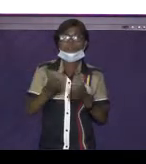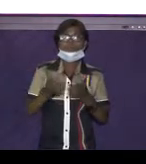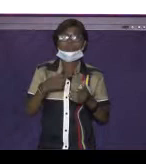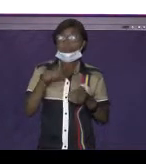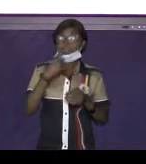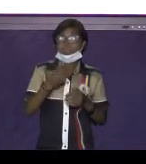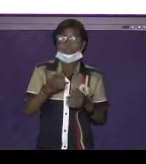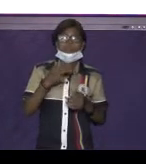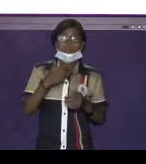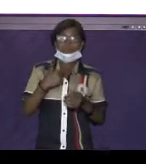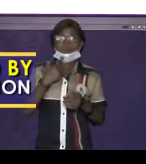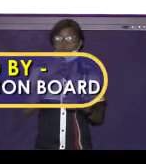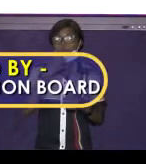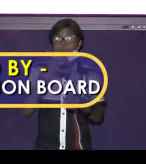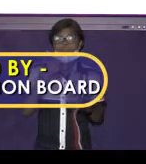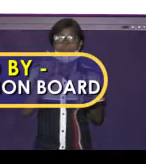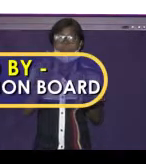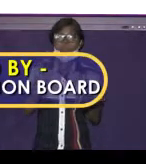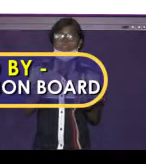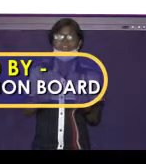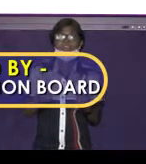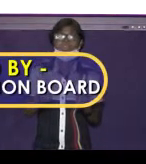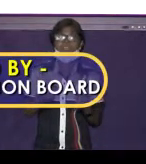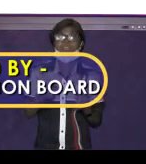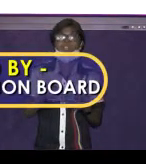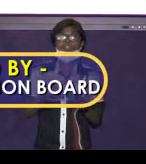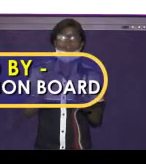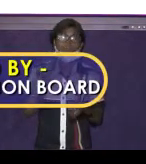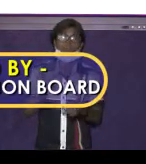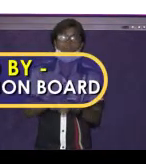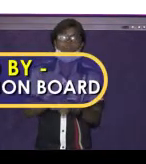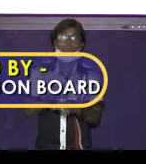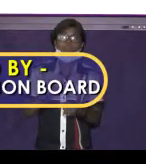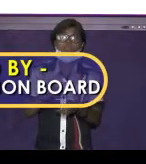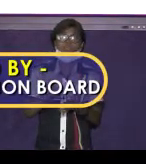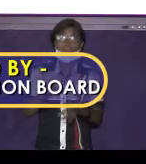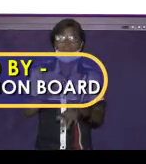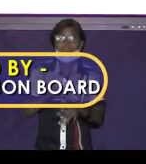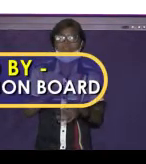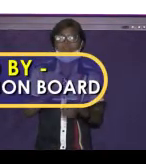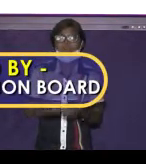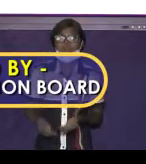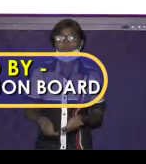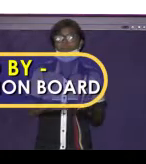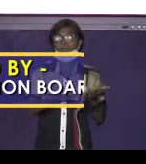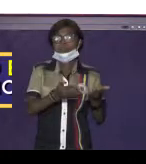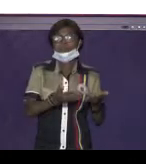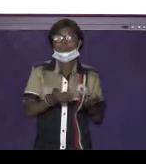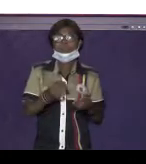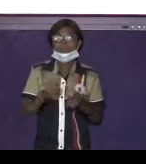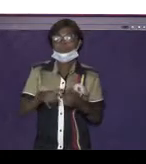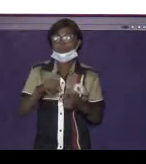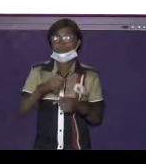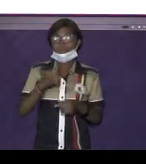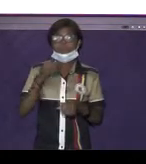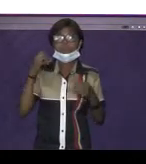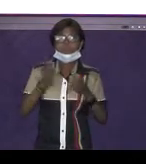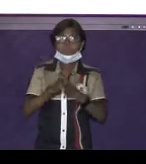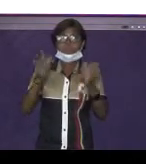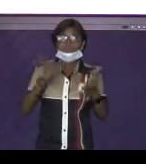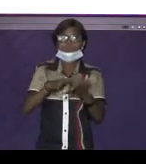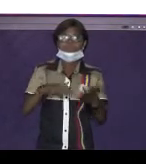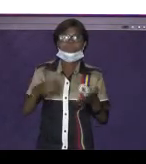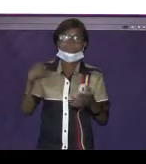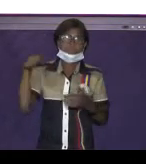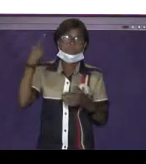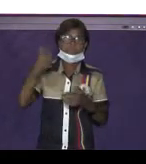faster between Umar and Zay. It's time for me to hand you over to Uncle Popo for the General Studies lesson. Till I come your way in